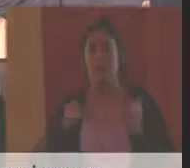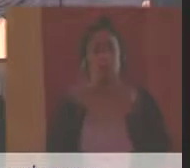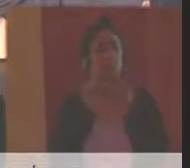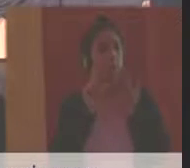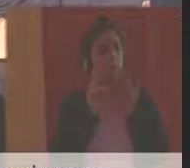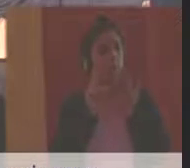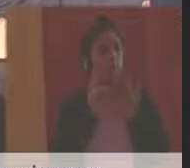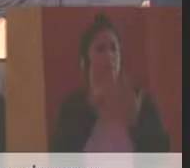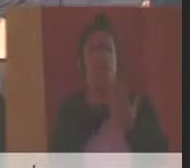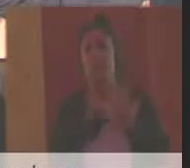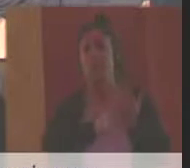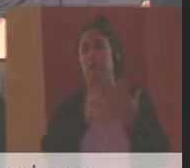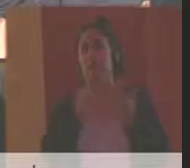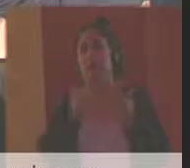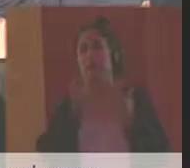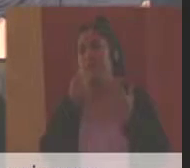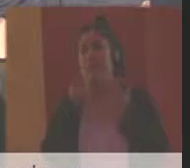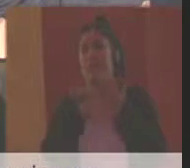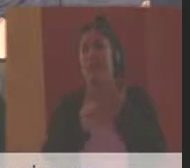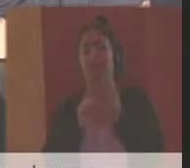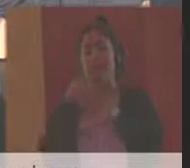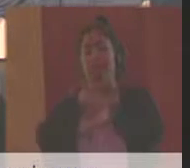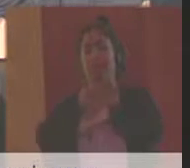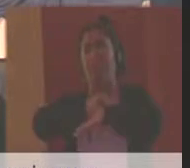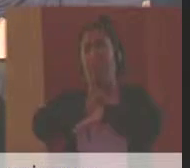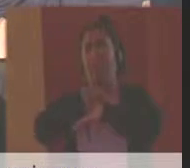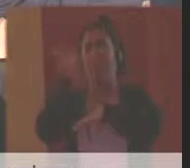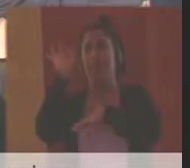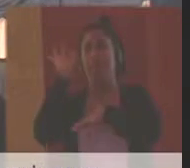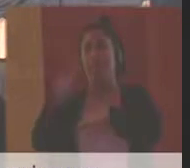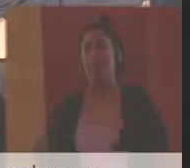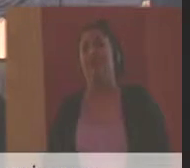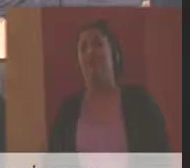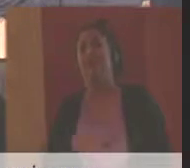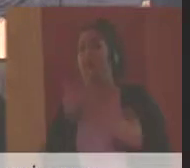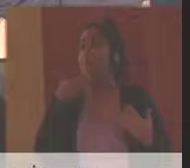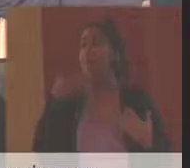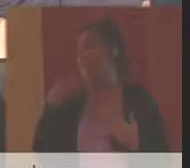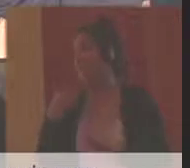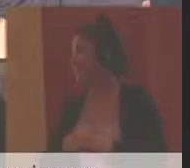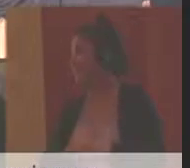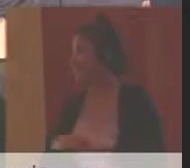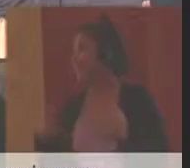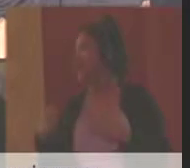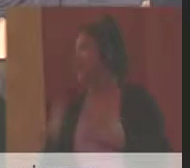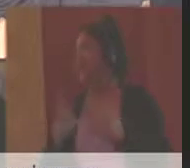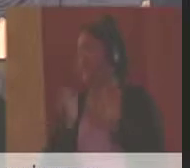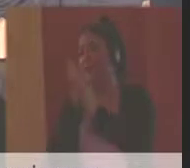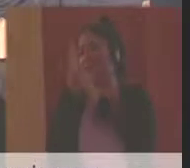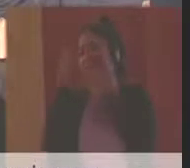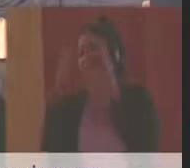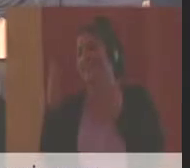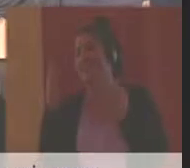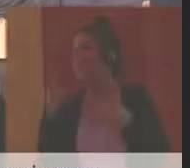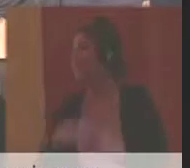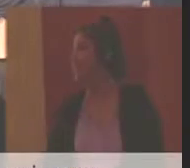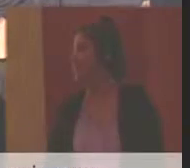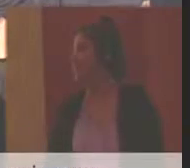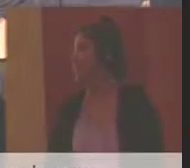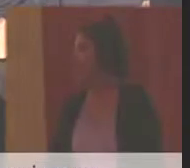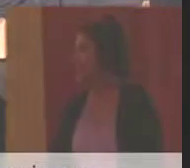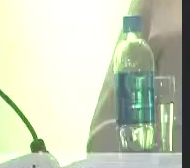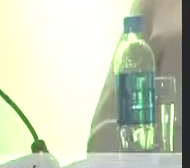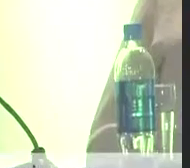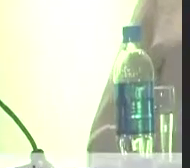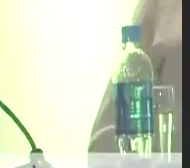Thank you, Mr. Vice Minister, for you need to be doubly congratulated. I